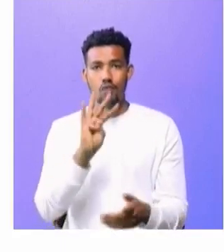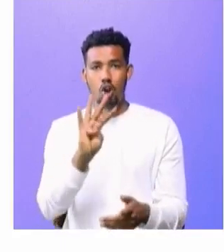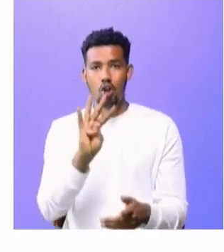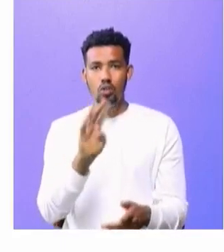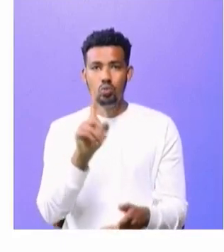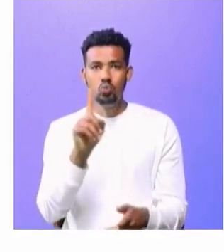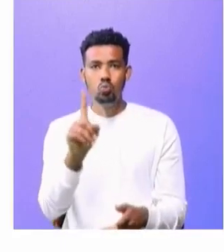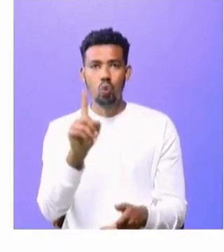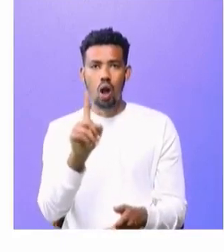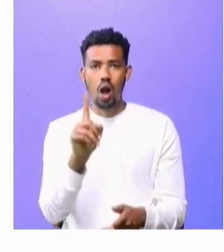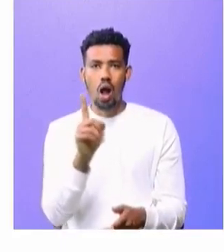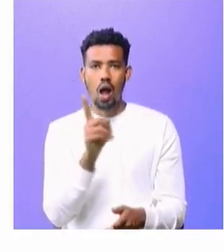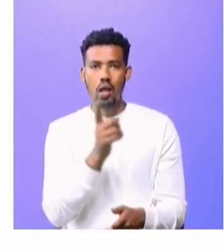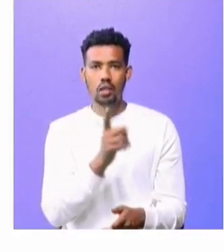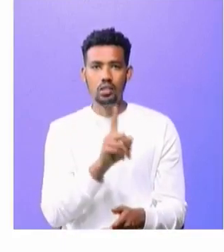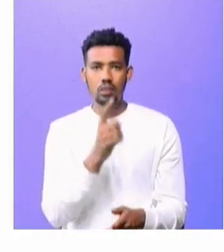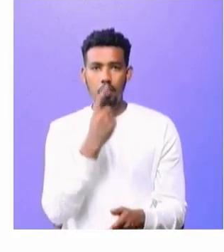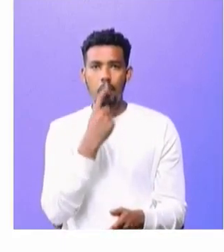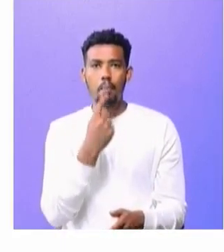mouse.